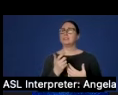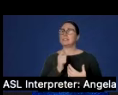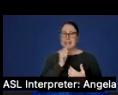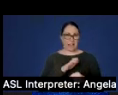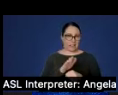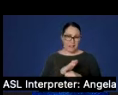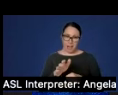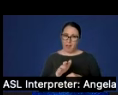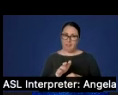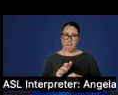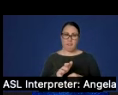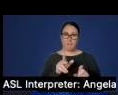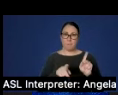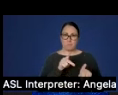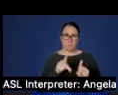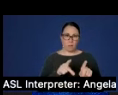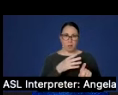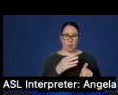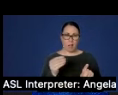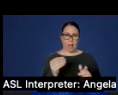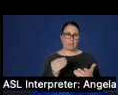on reservations.